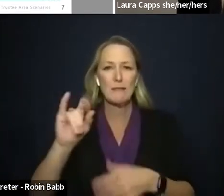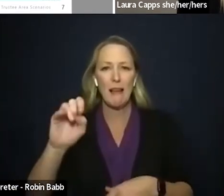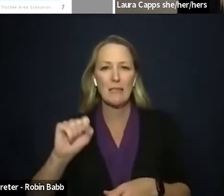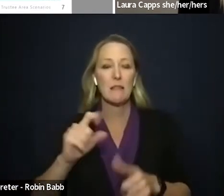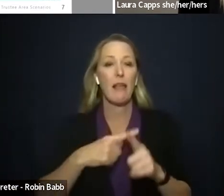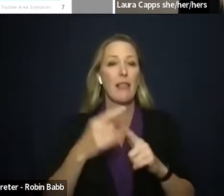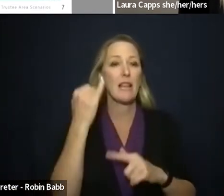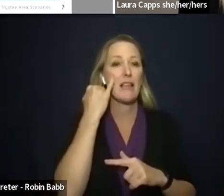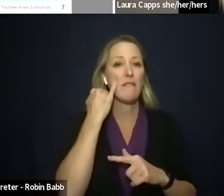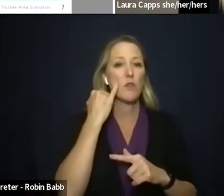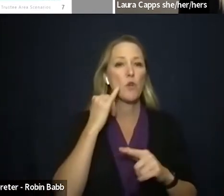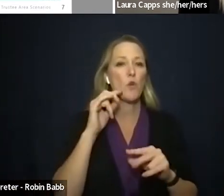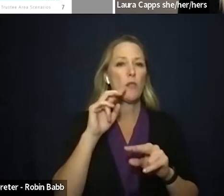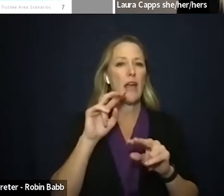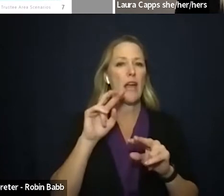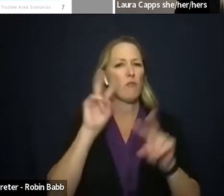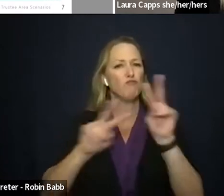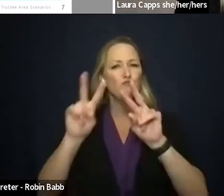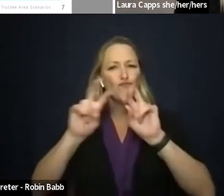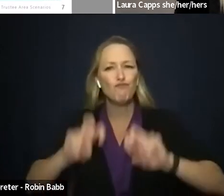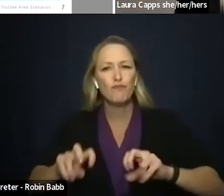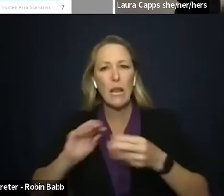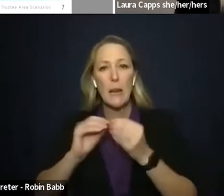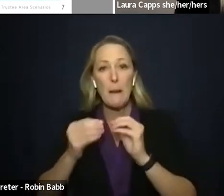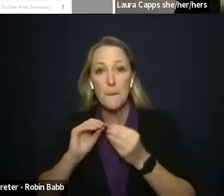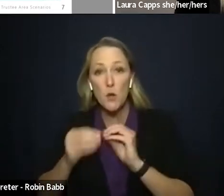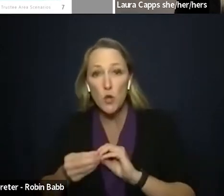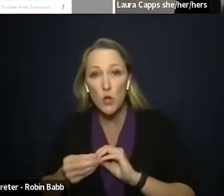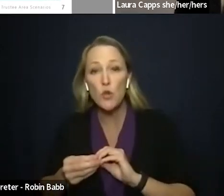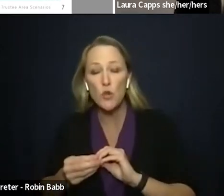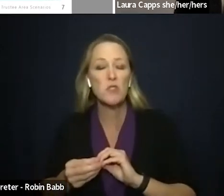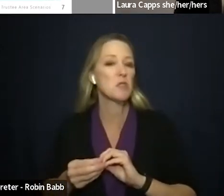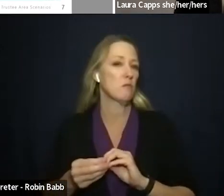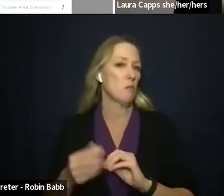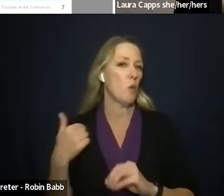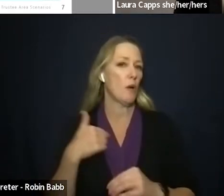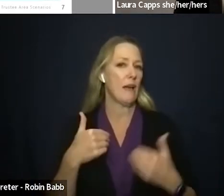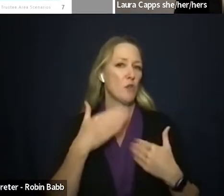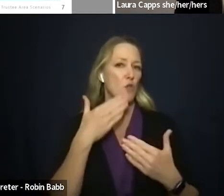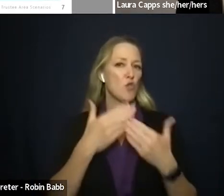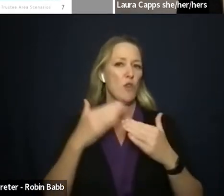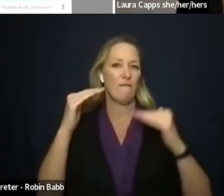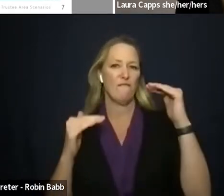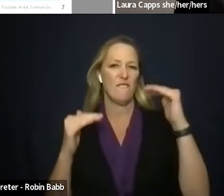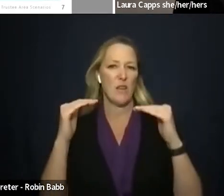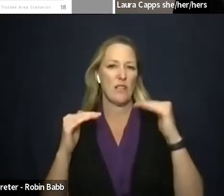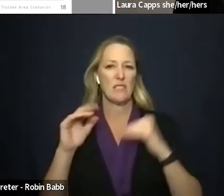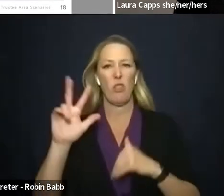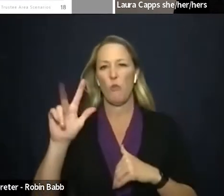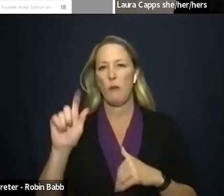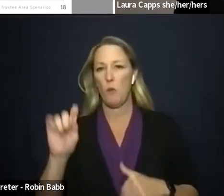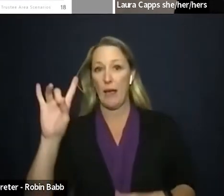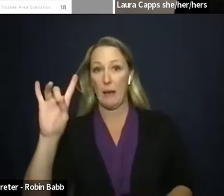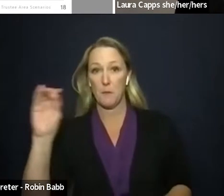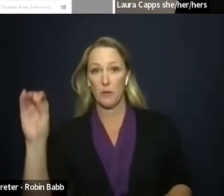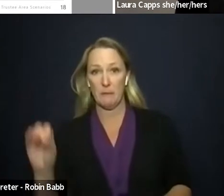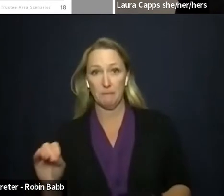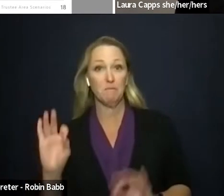numbers we have a pretty good variance at 3.8 next slide please